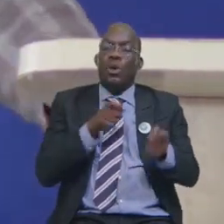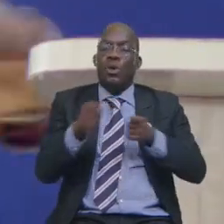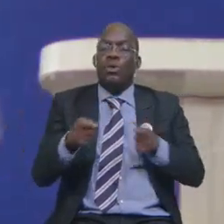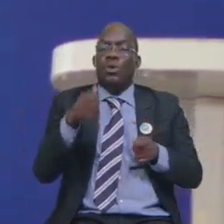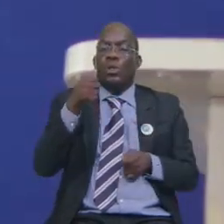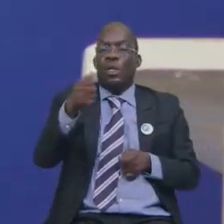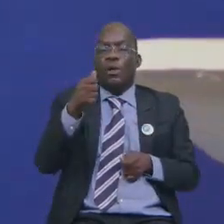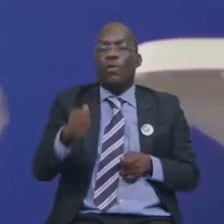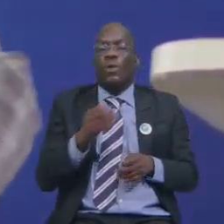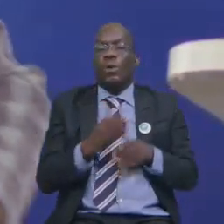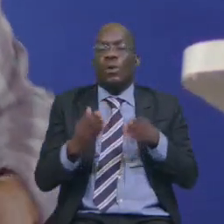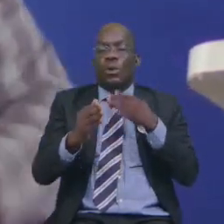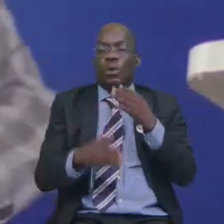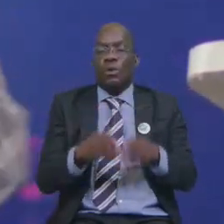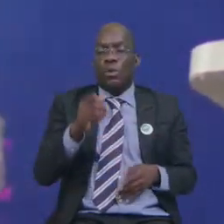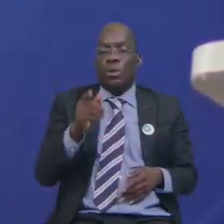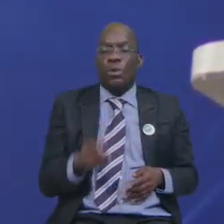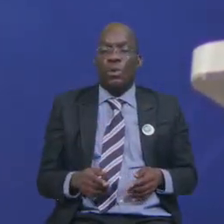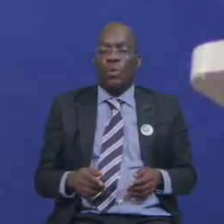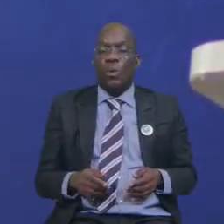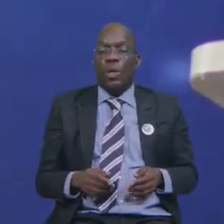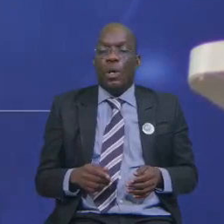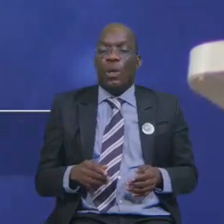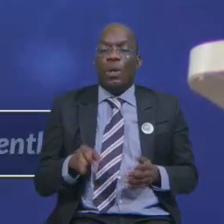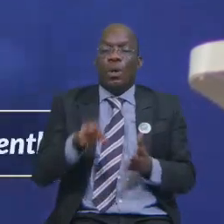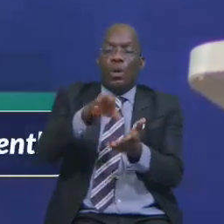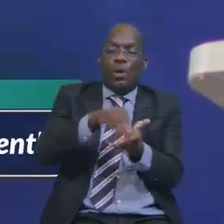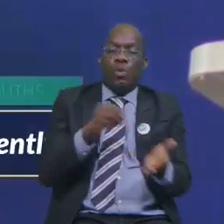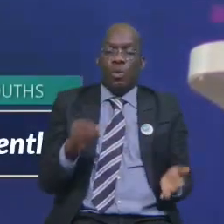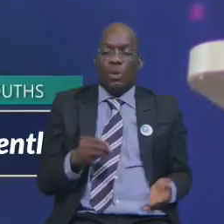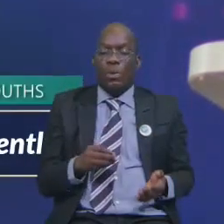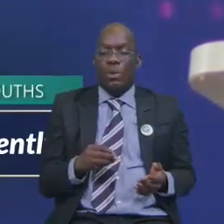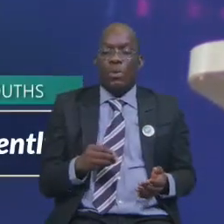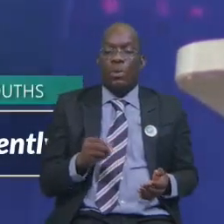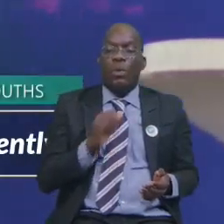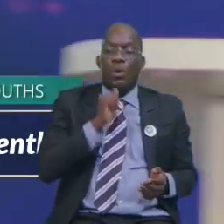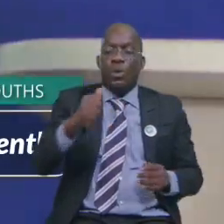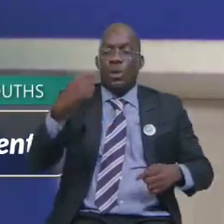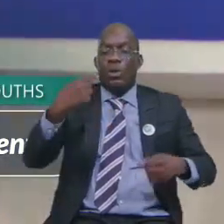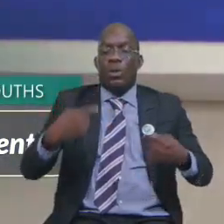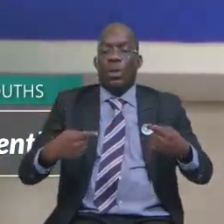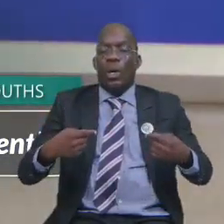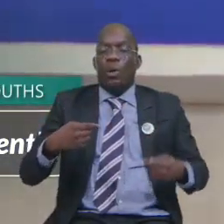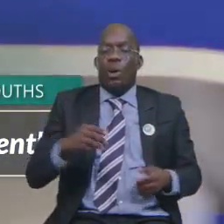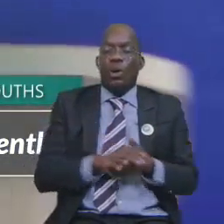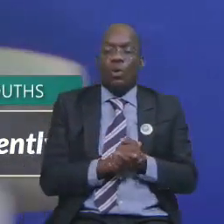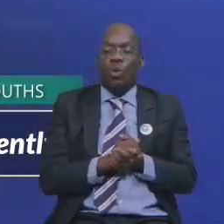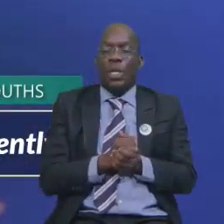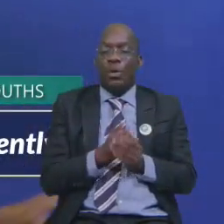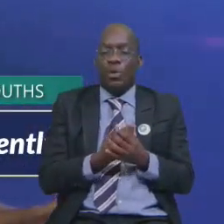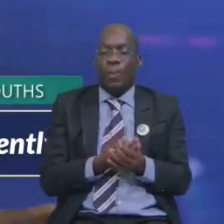Number five is to model undebatable salvation transparently.